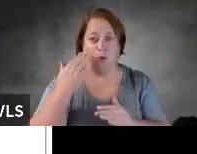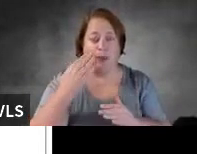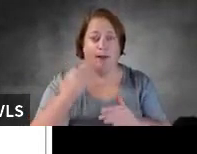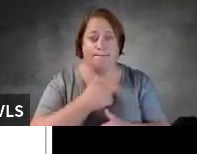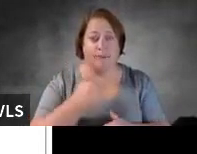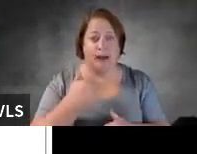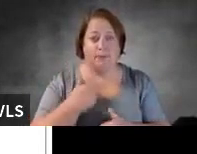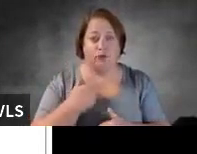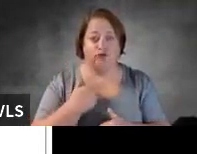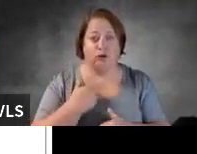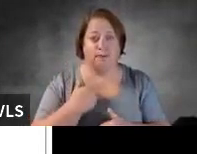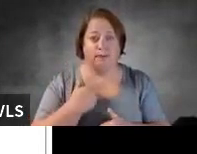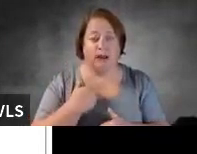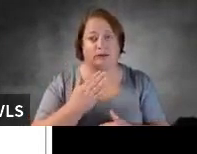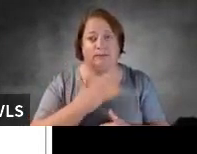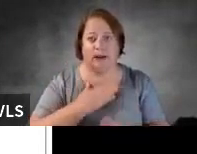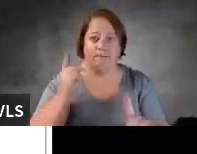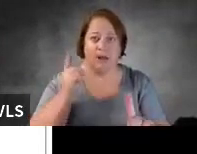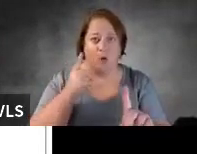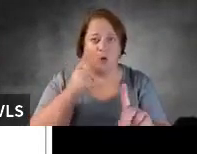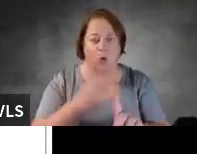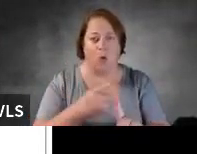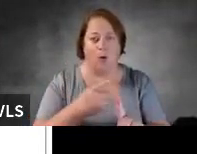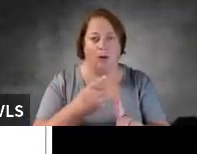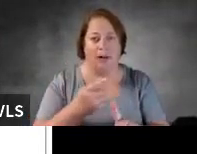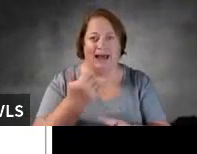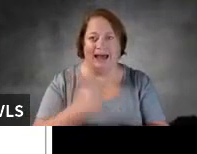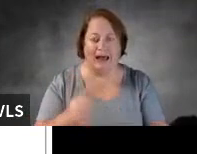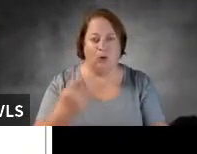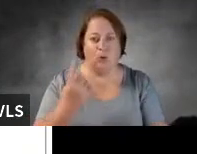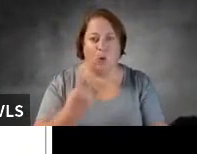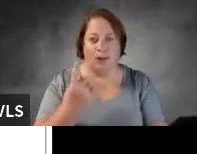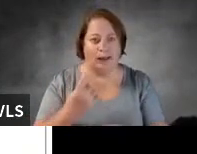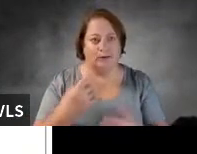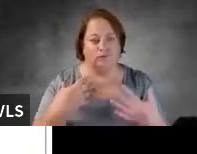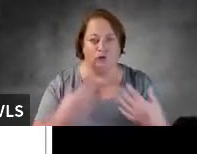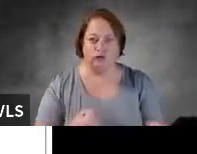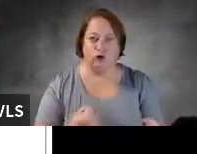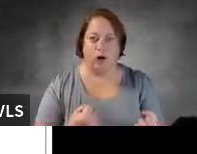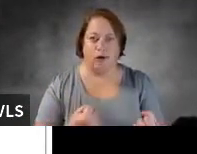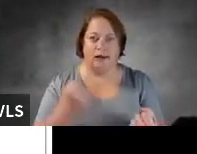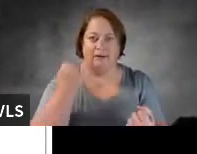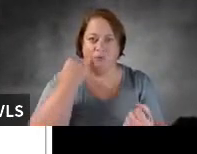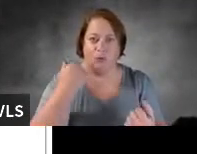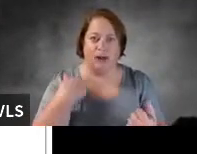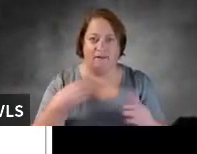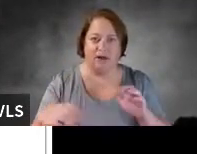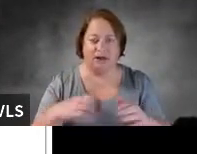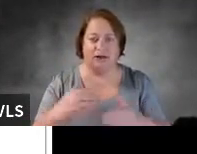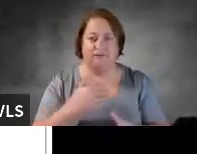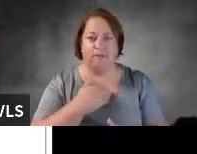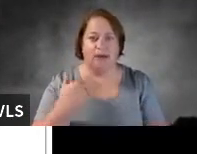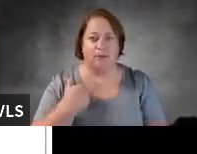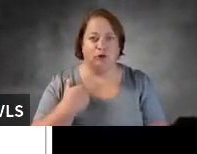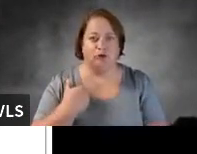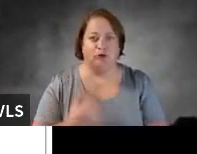has been my number one goal. Again, we're only as vibrant of an organization as we have active members.